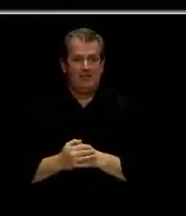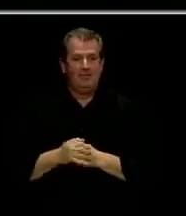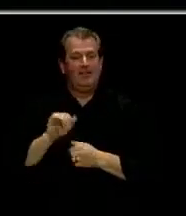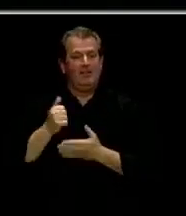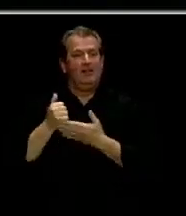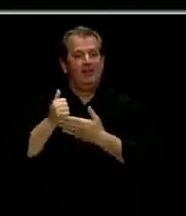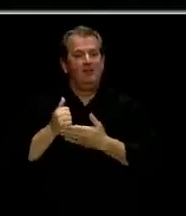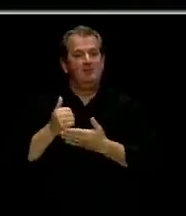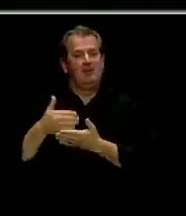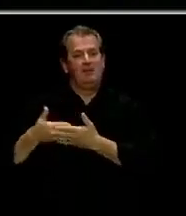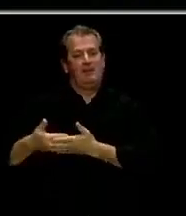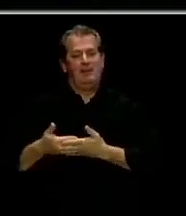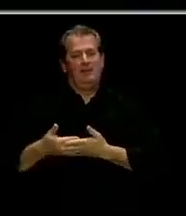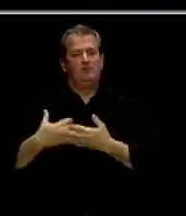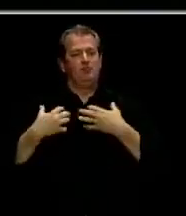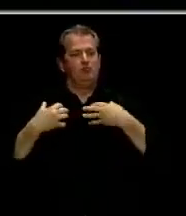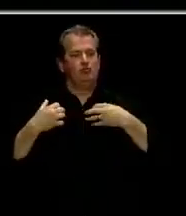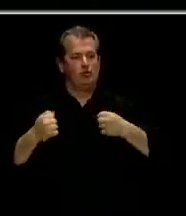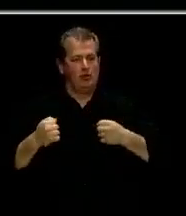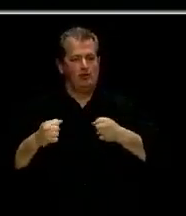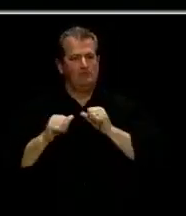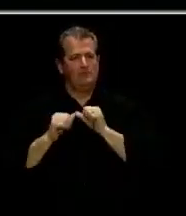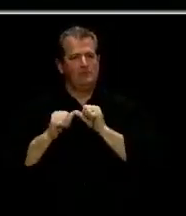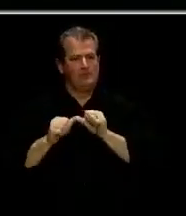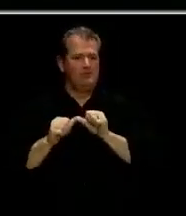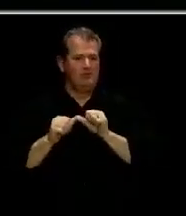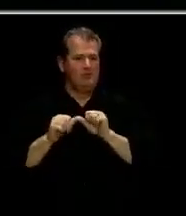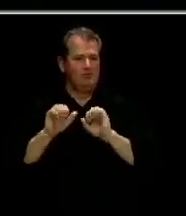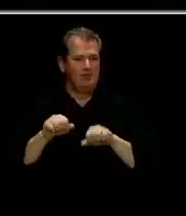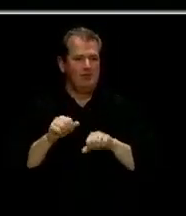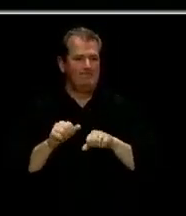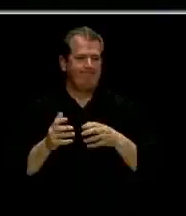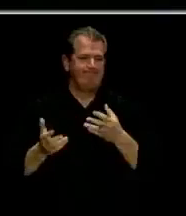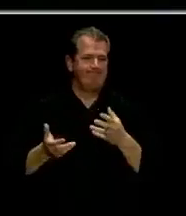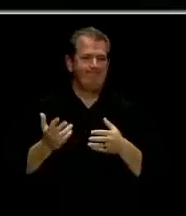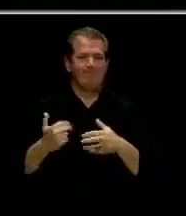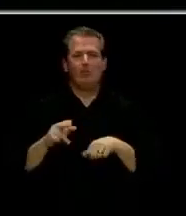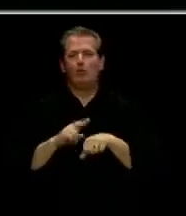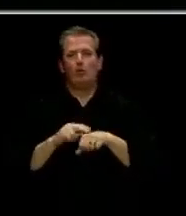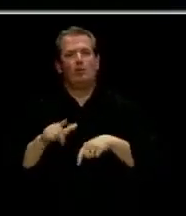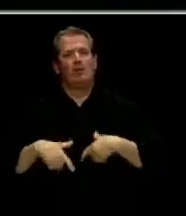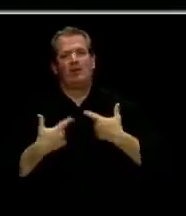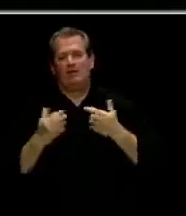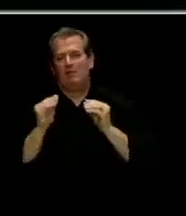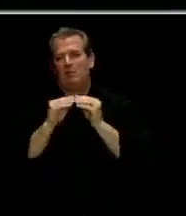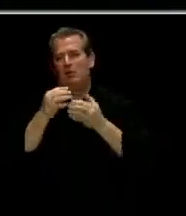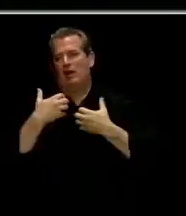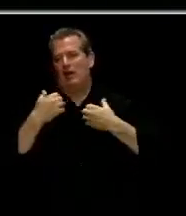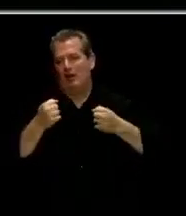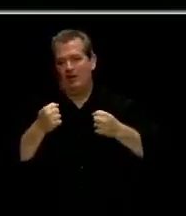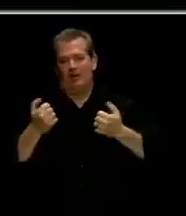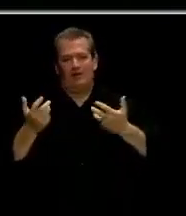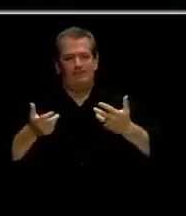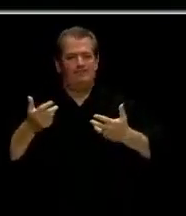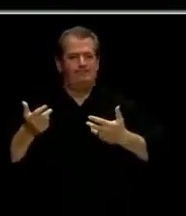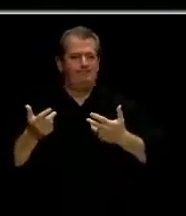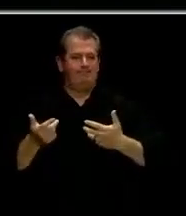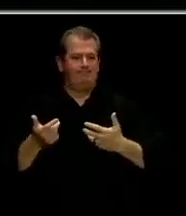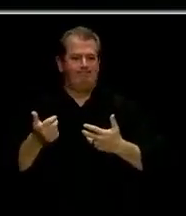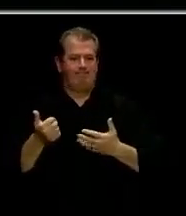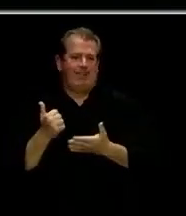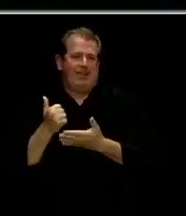those things away from the baby and help the baby have just more health and